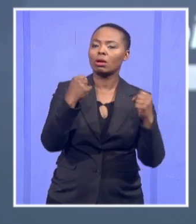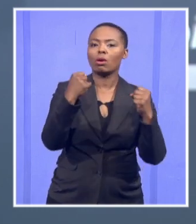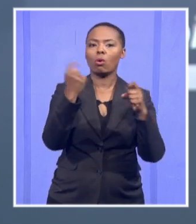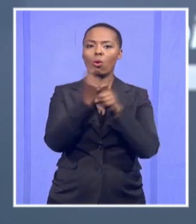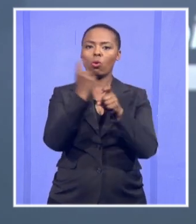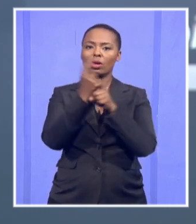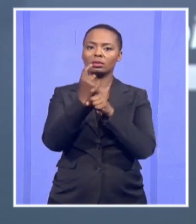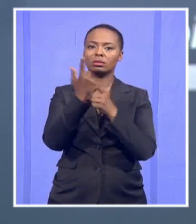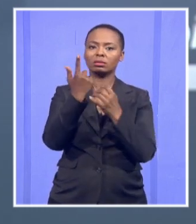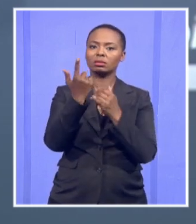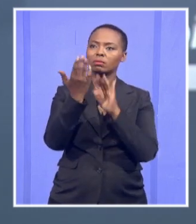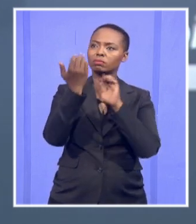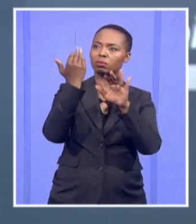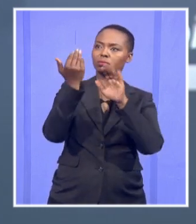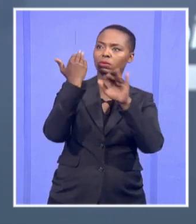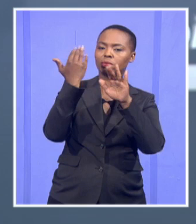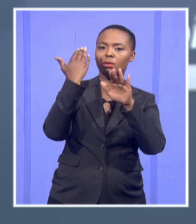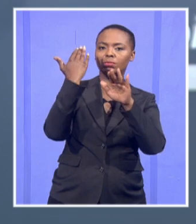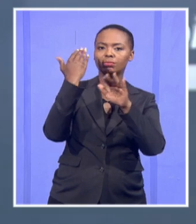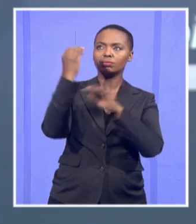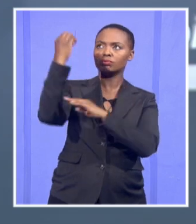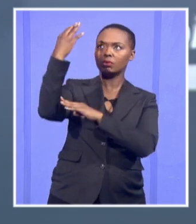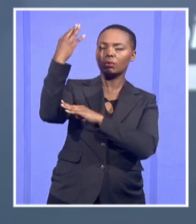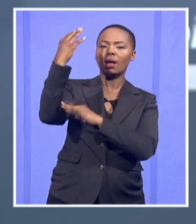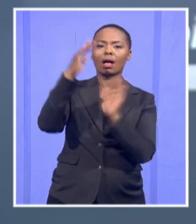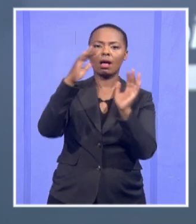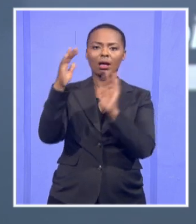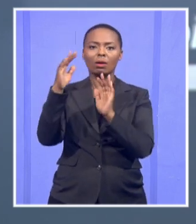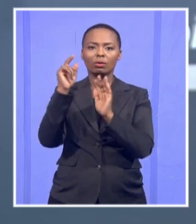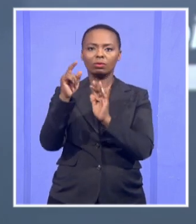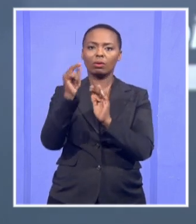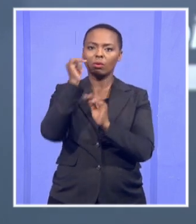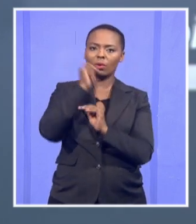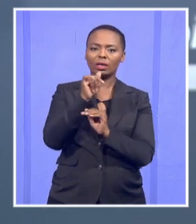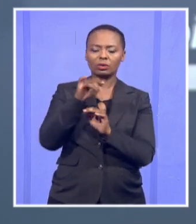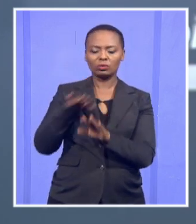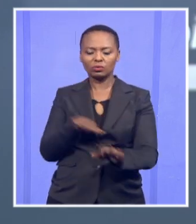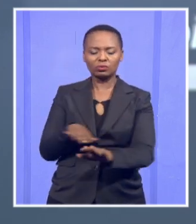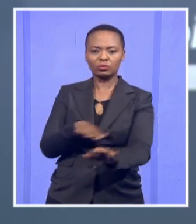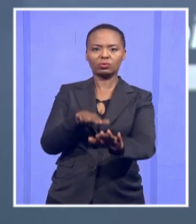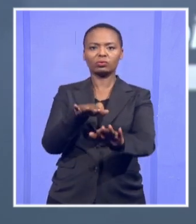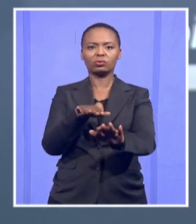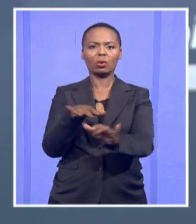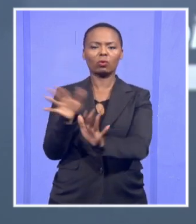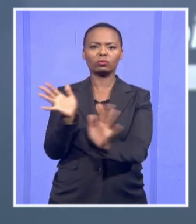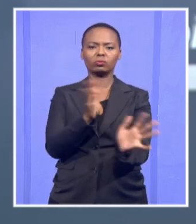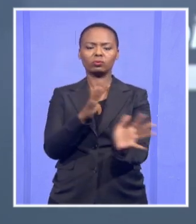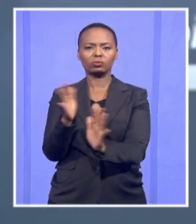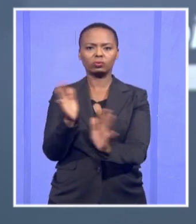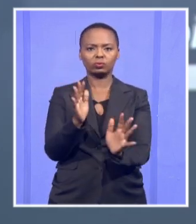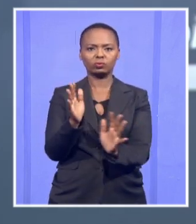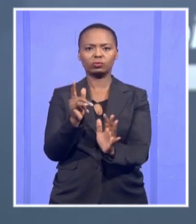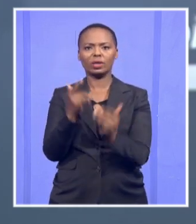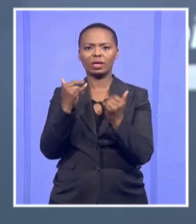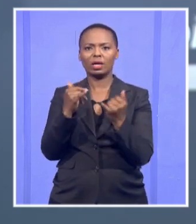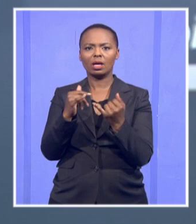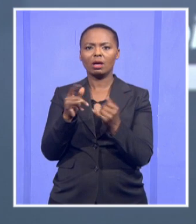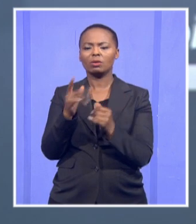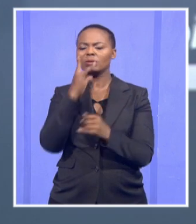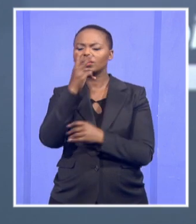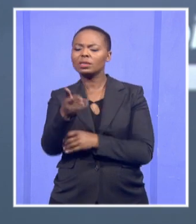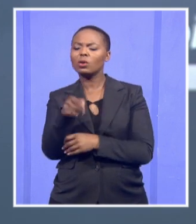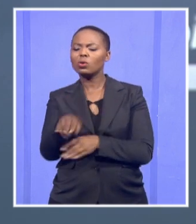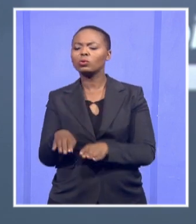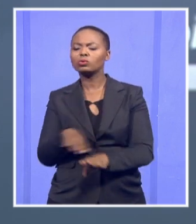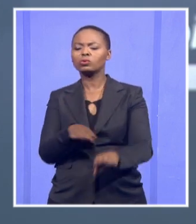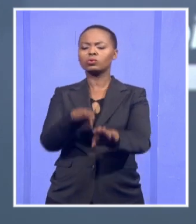and then also when you encounter a flooded road, not to try and go through the flooded road and not try